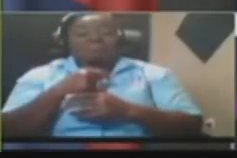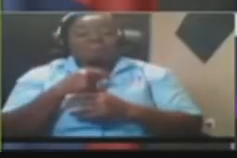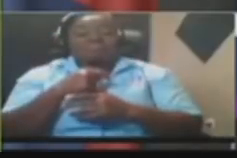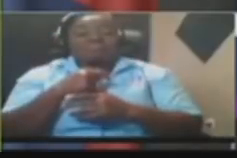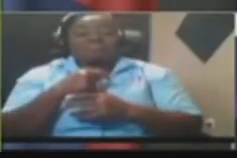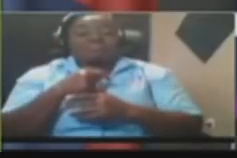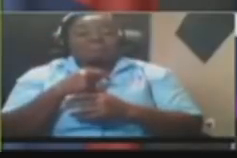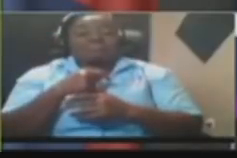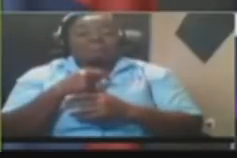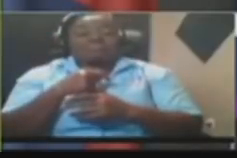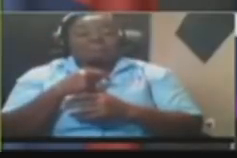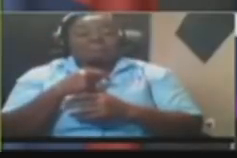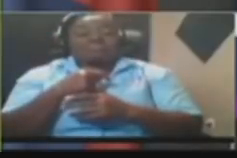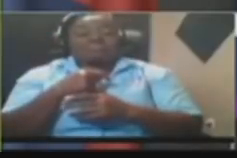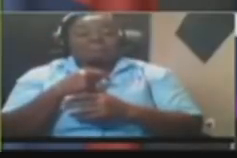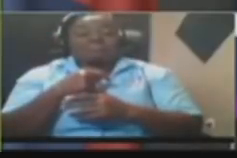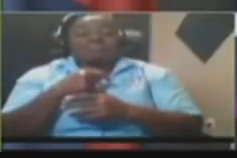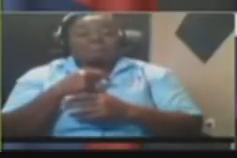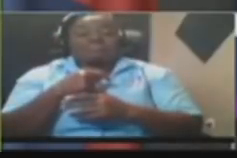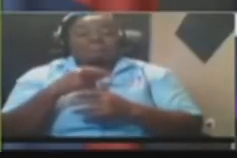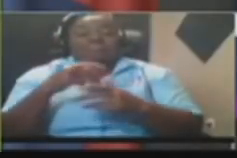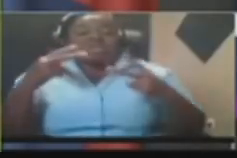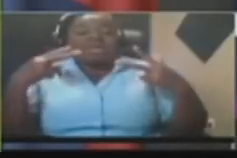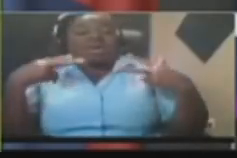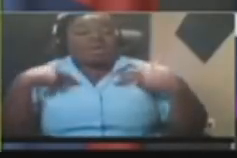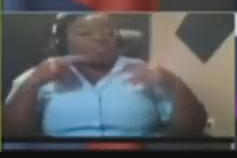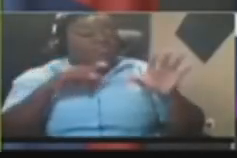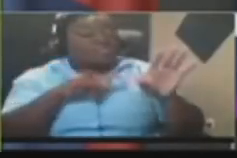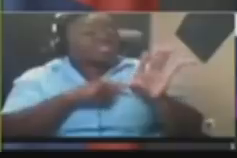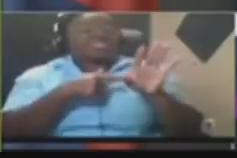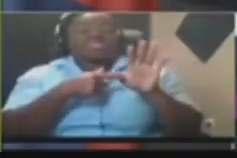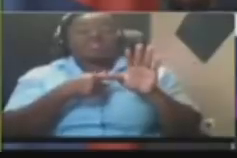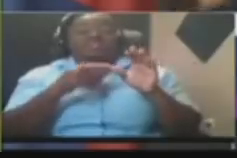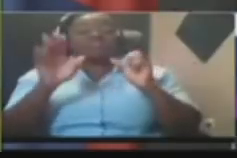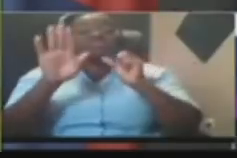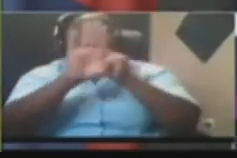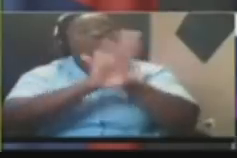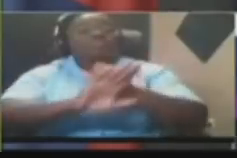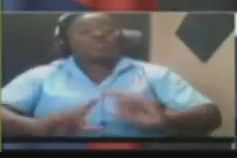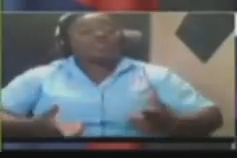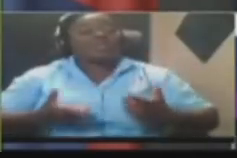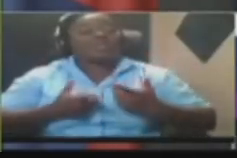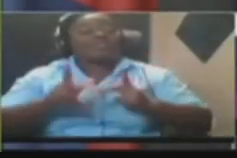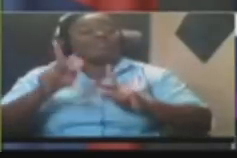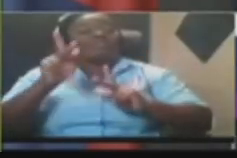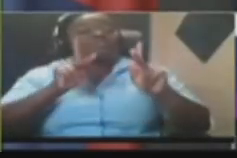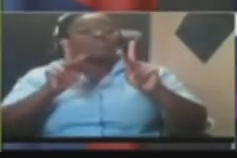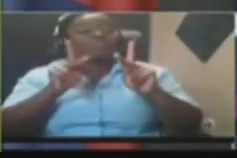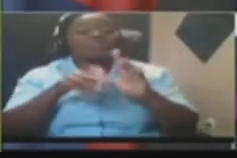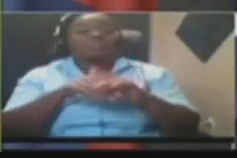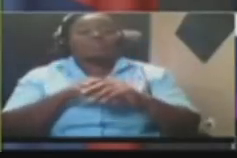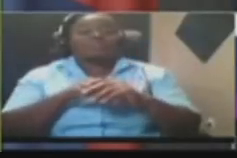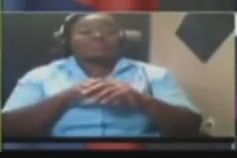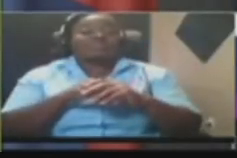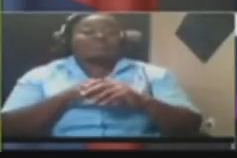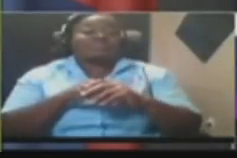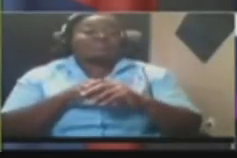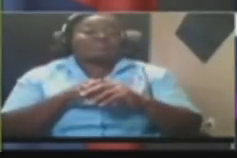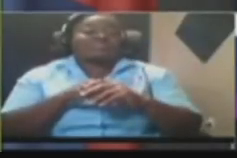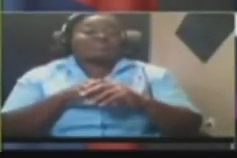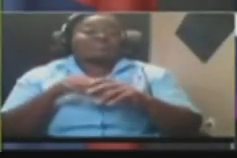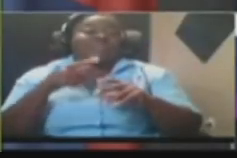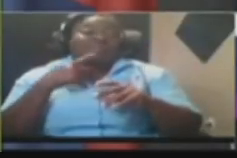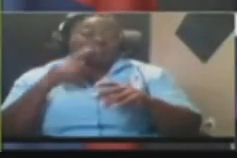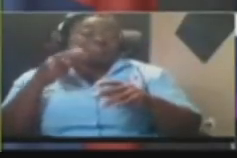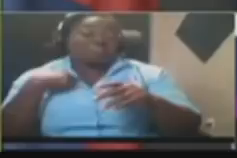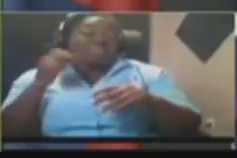including our government, has to intervene to protect the lives of its citizens, I simply say that would be the